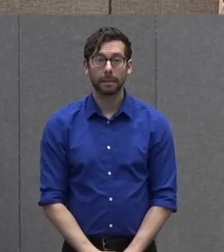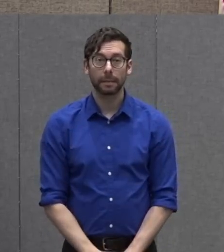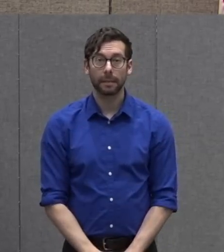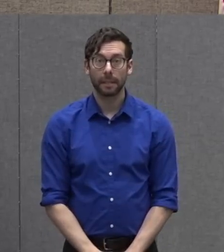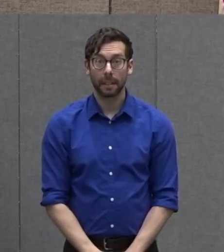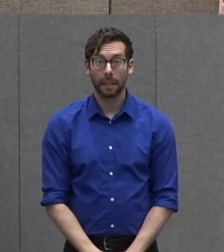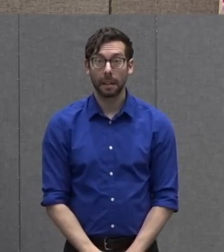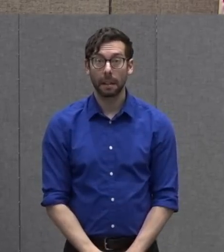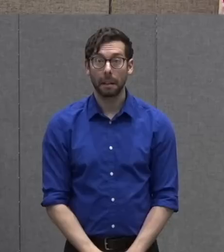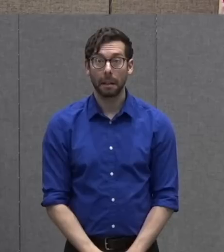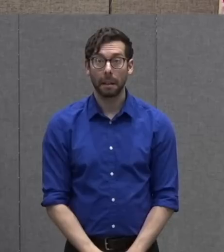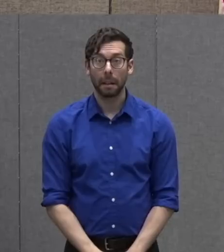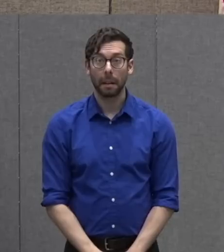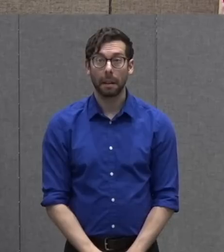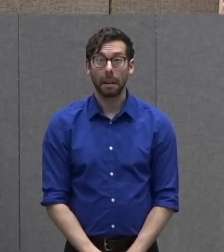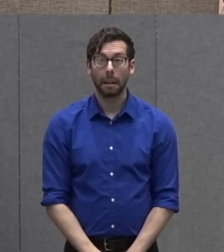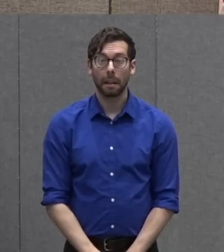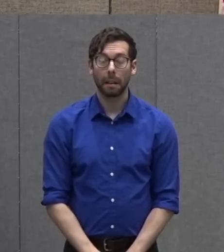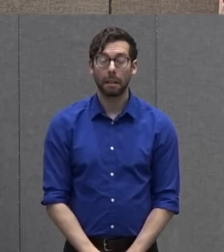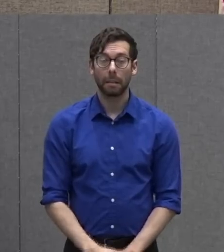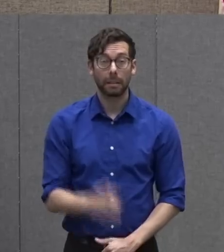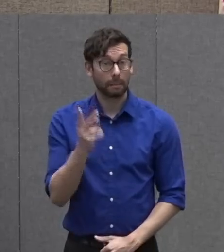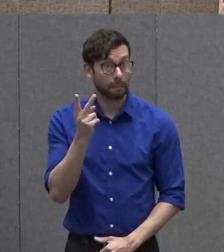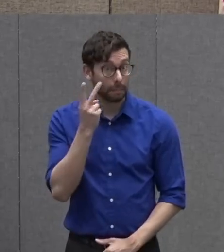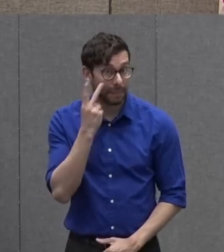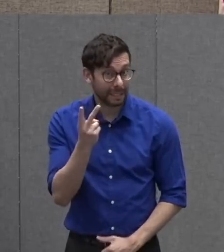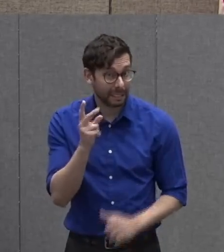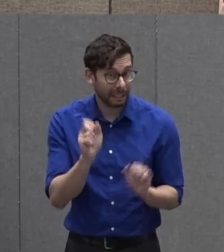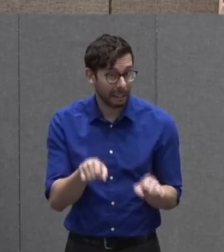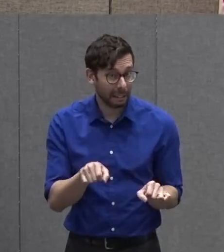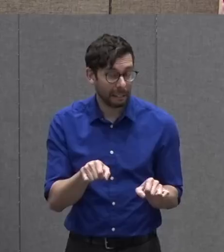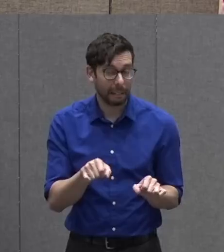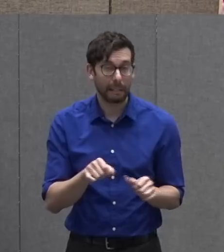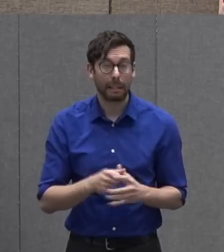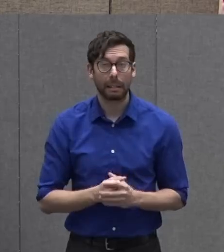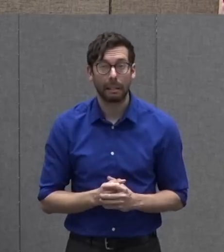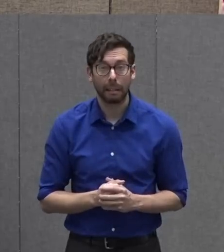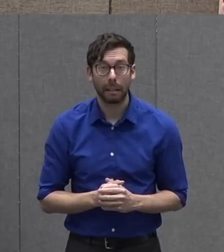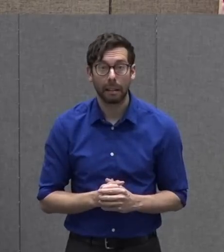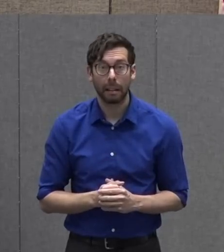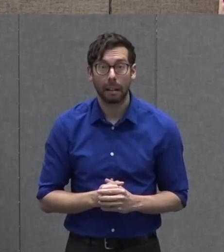Do you see that? See if I can get it on me.